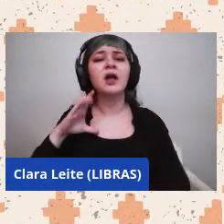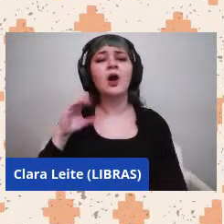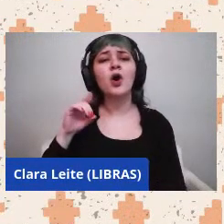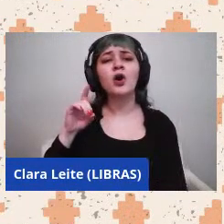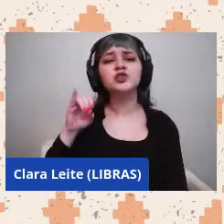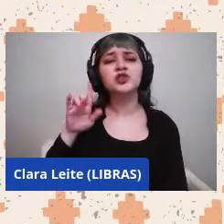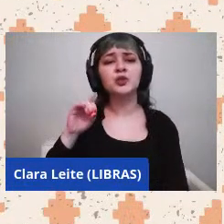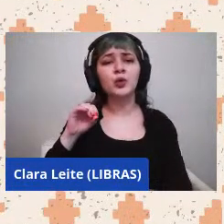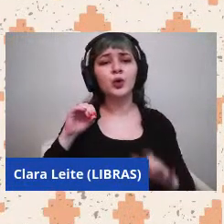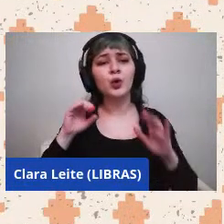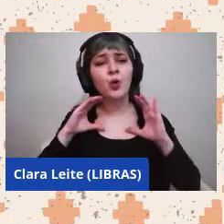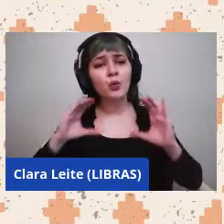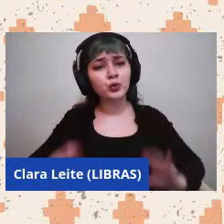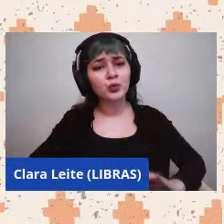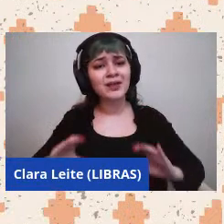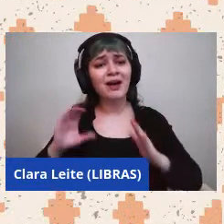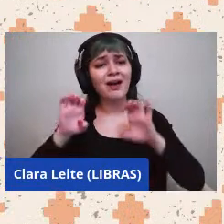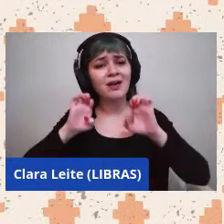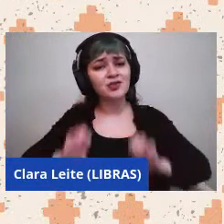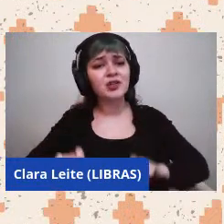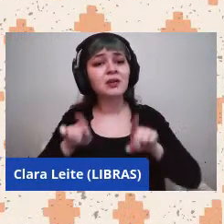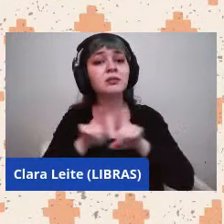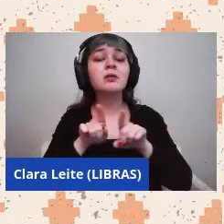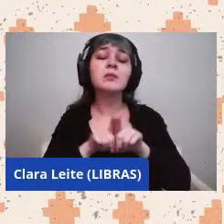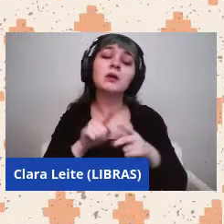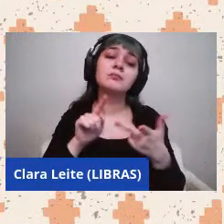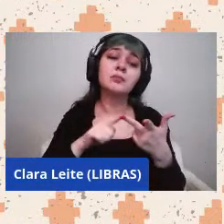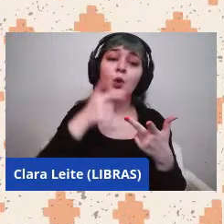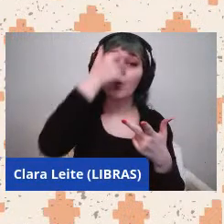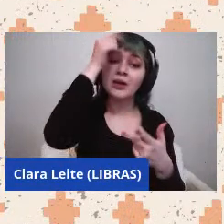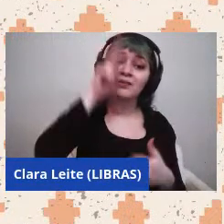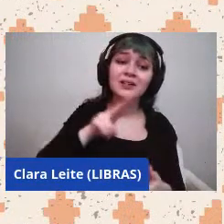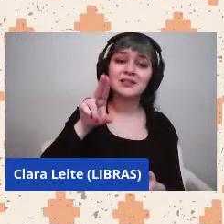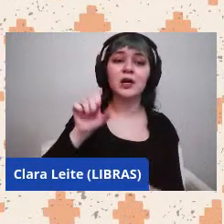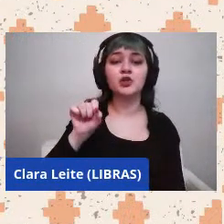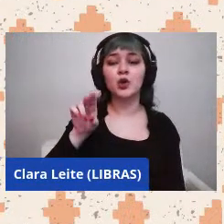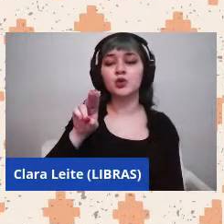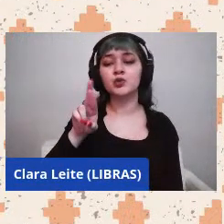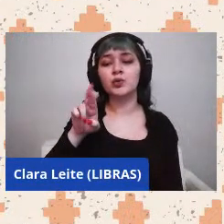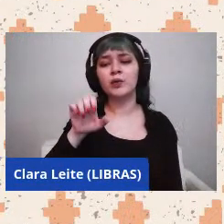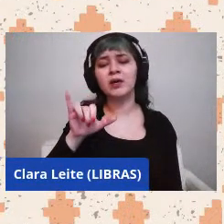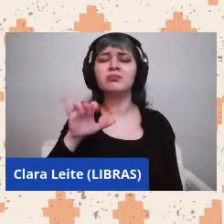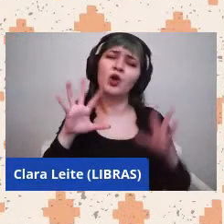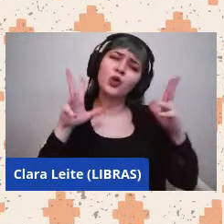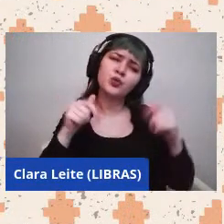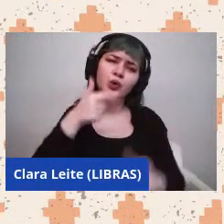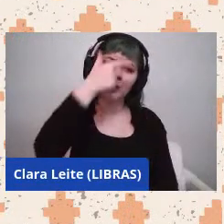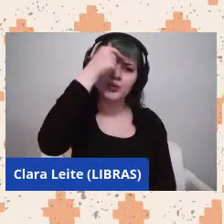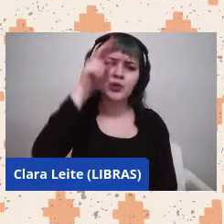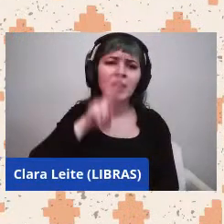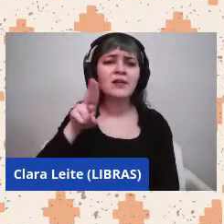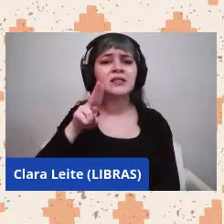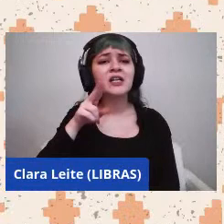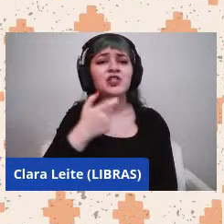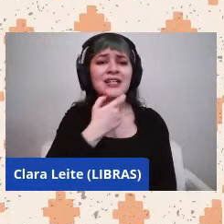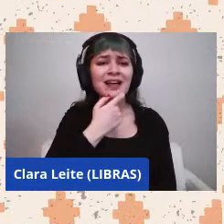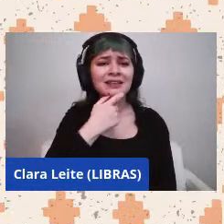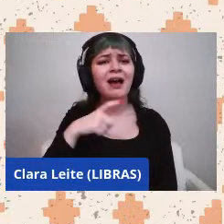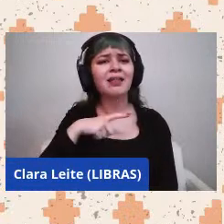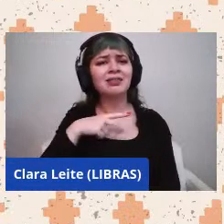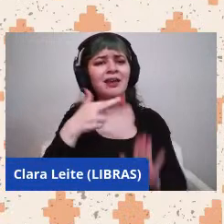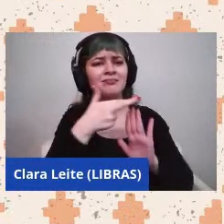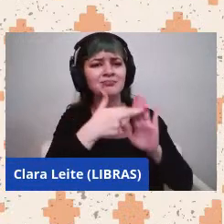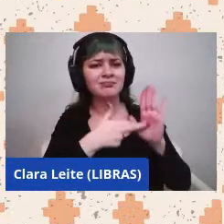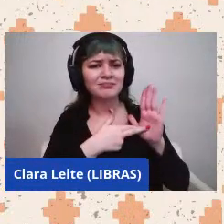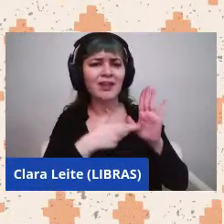conduct. And then the University of Surrey, but also all universities across England have their own ethical policies